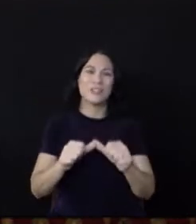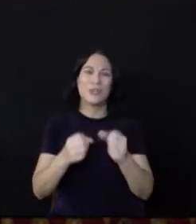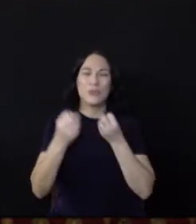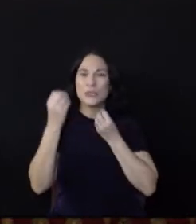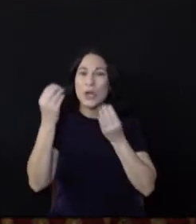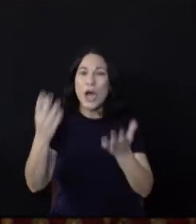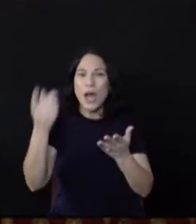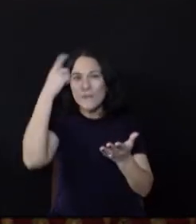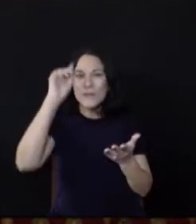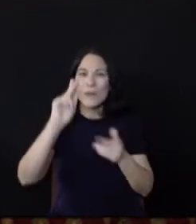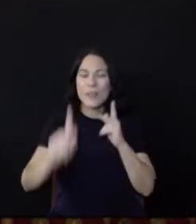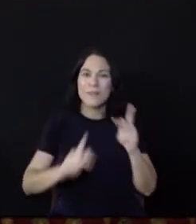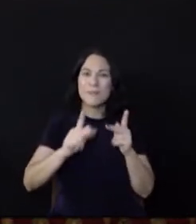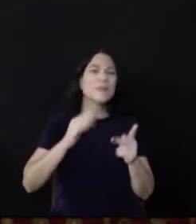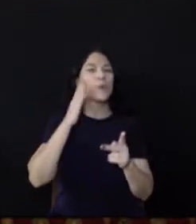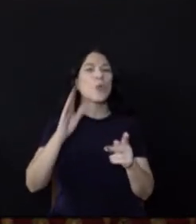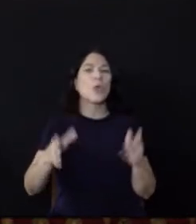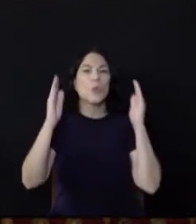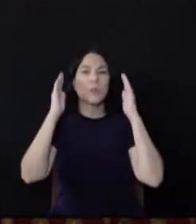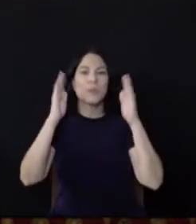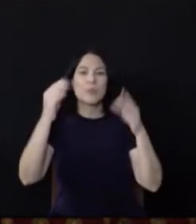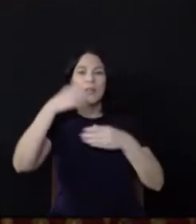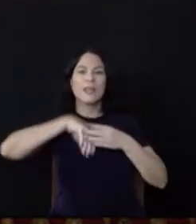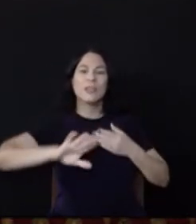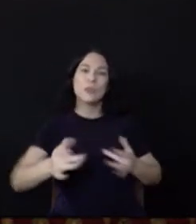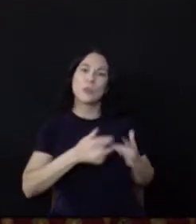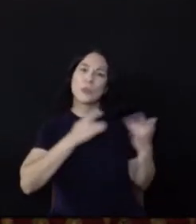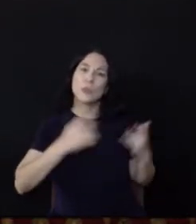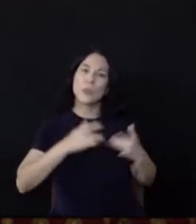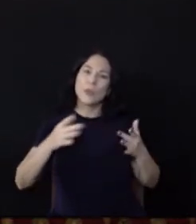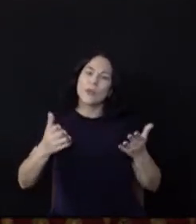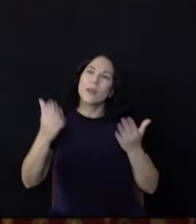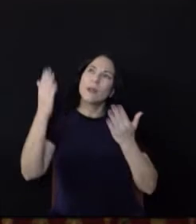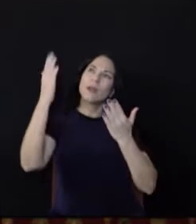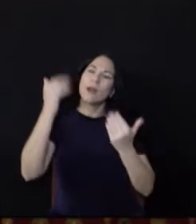hear in your heart, come, follow me.